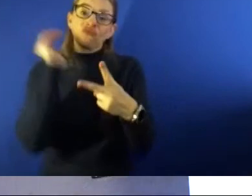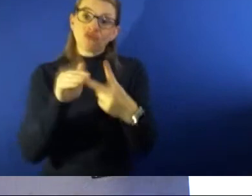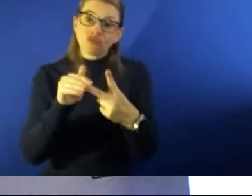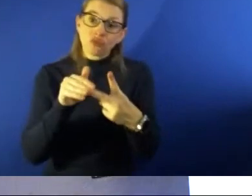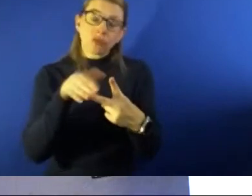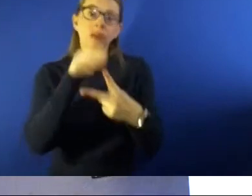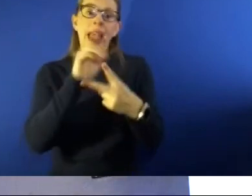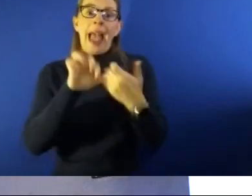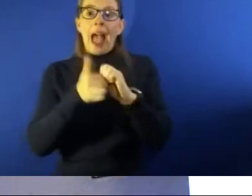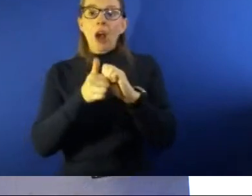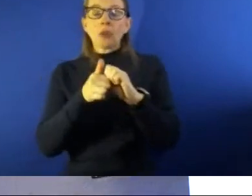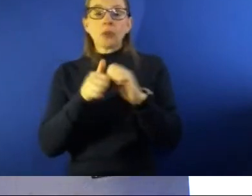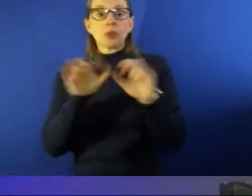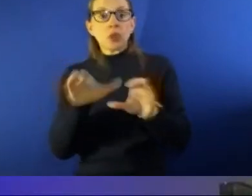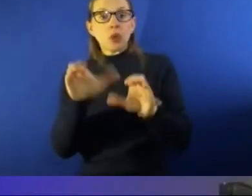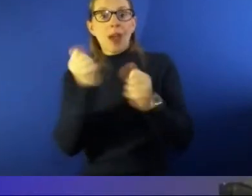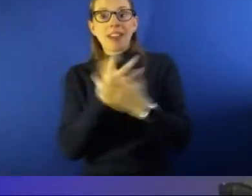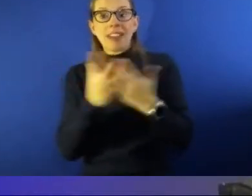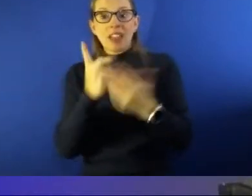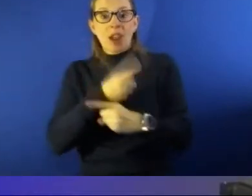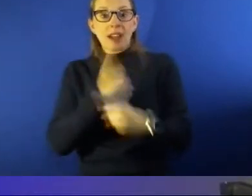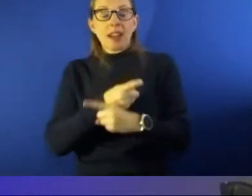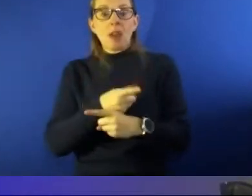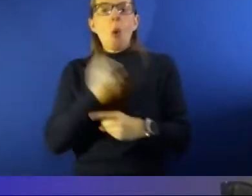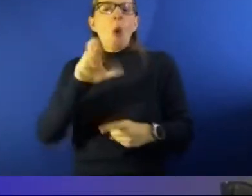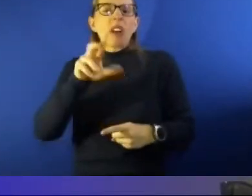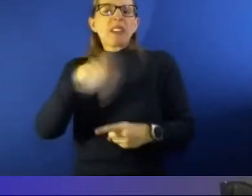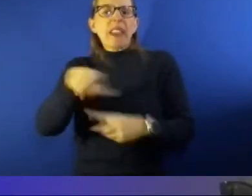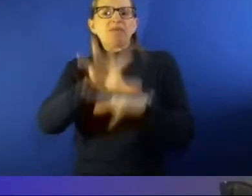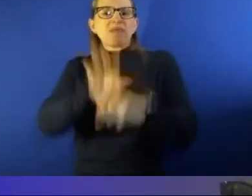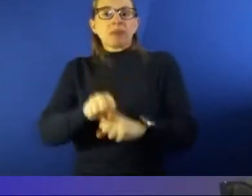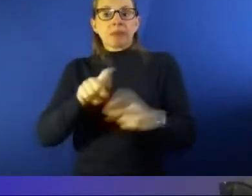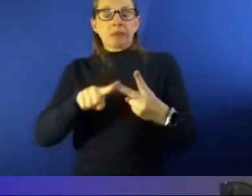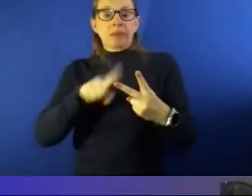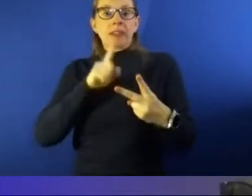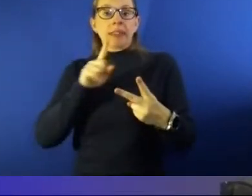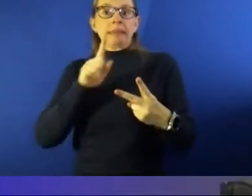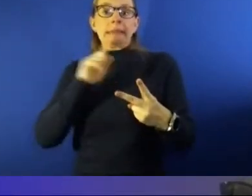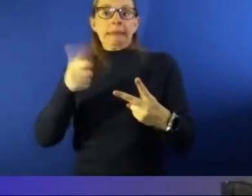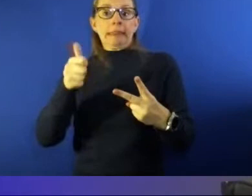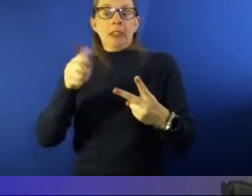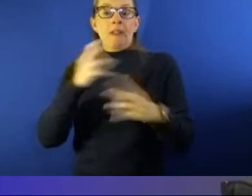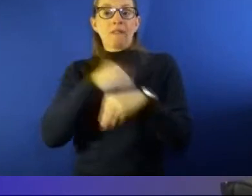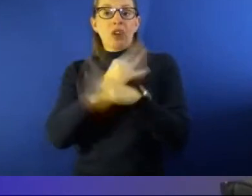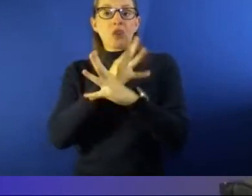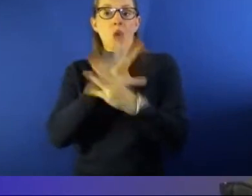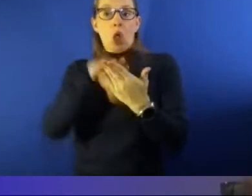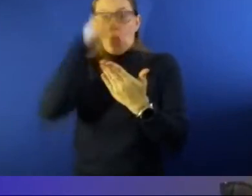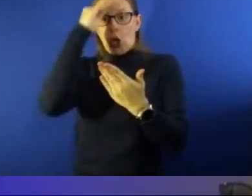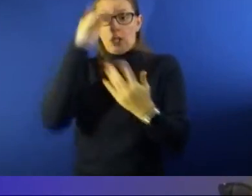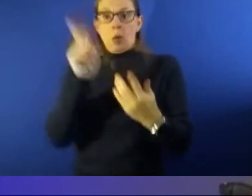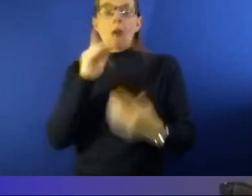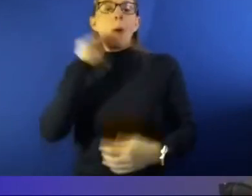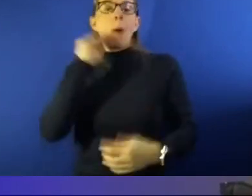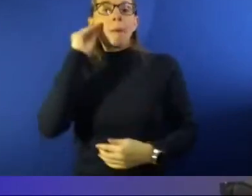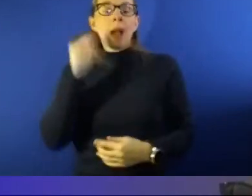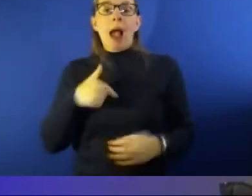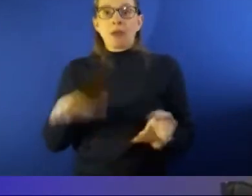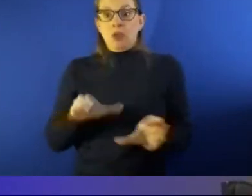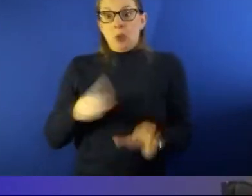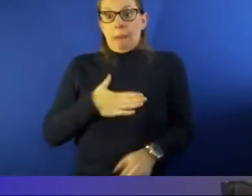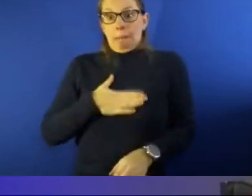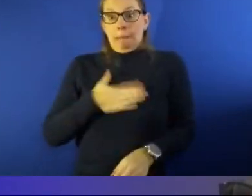it right, or they've got this down? So I will say that the 10-year-old did virtual learning last year at home, and I was doing my